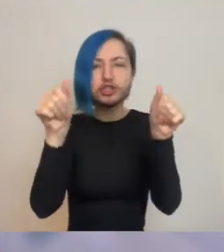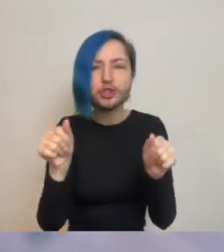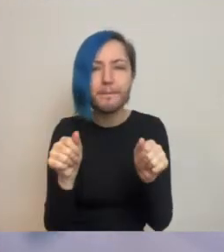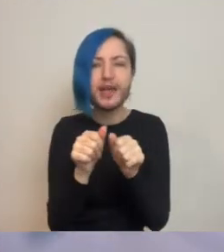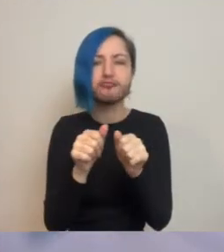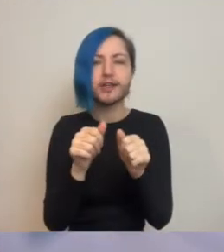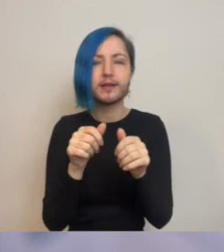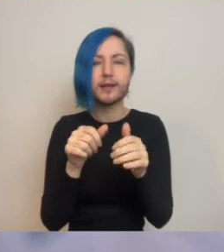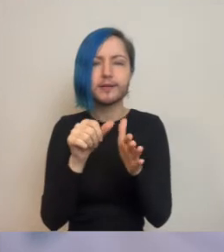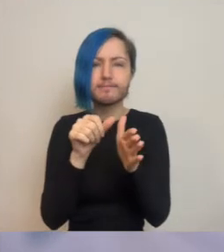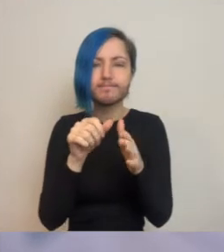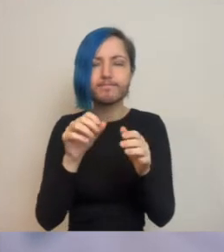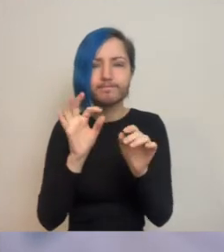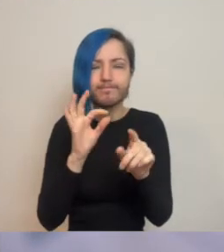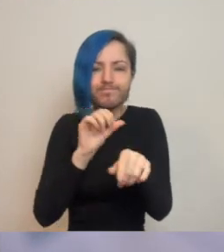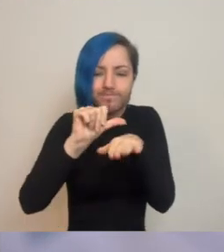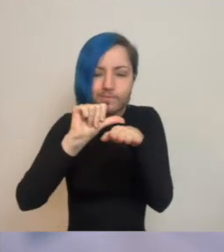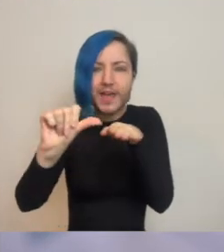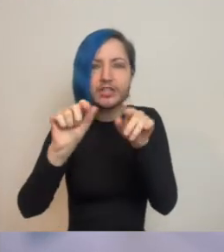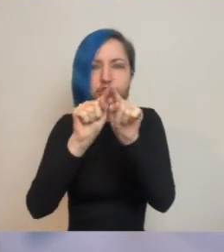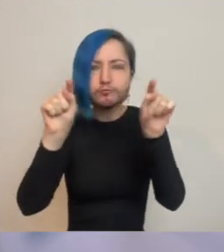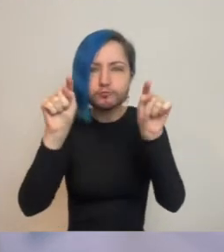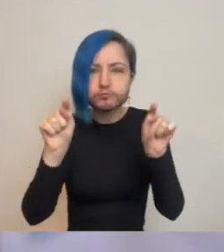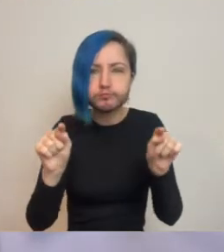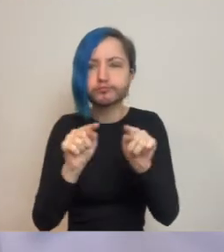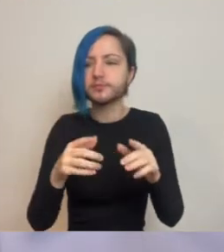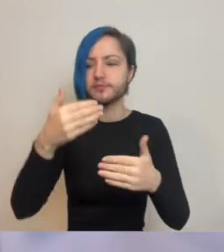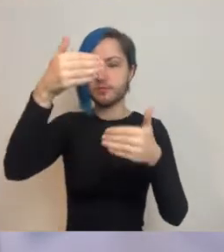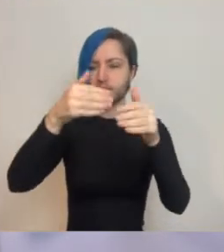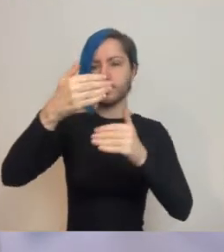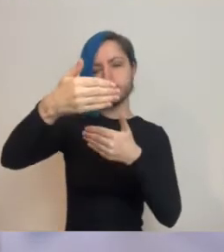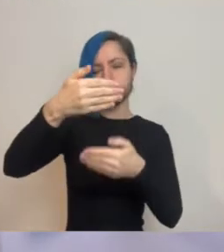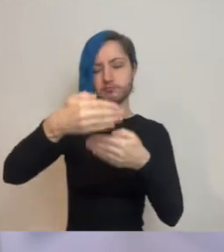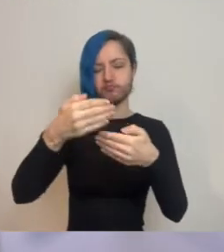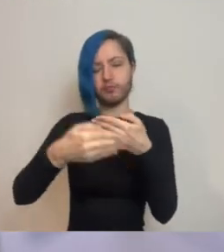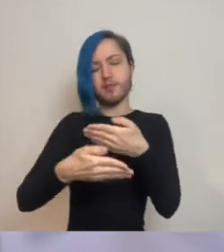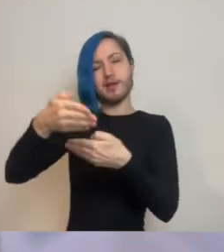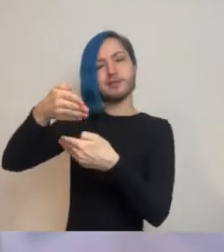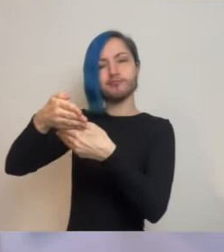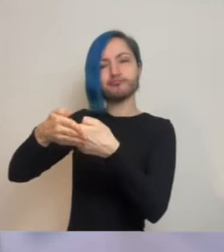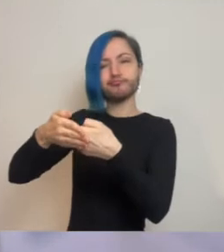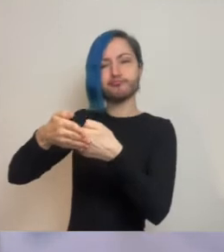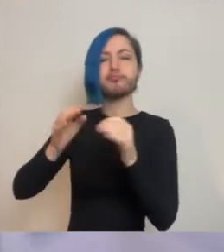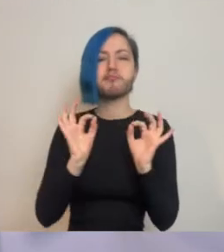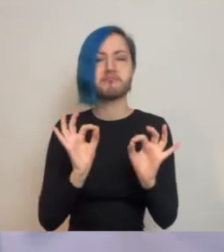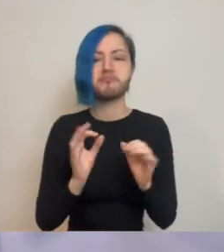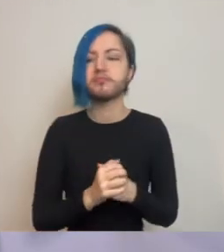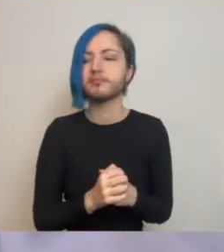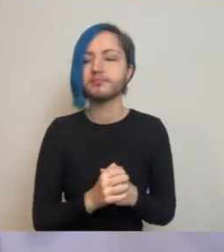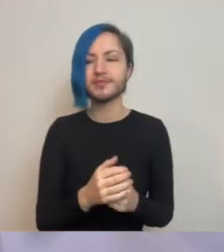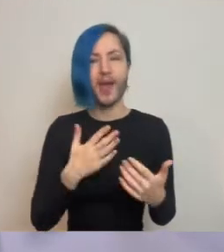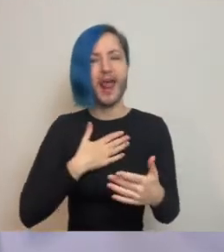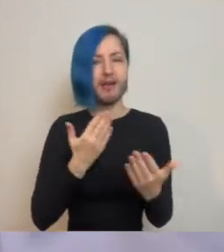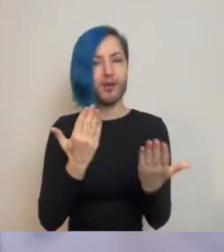that behind there actually, so it feels a bit like it's behind it. There we go. So you've got a nice bit of difference there. So there I'm starting